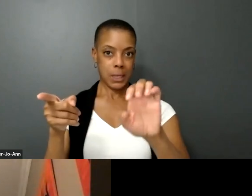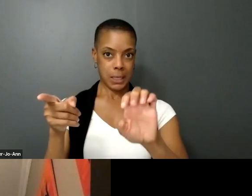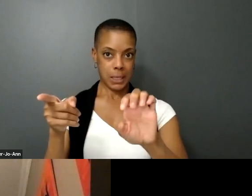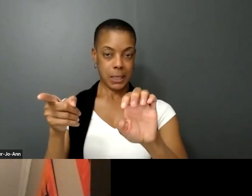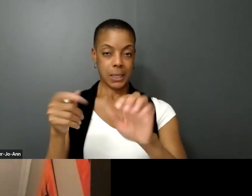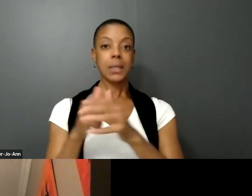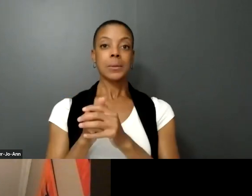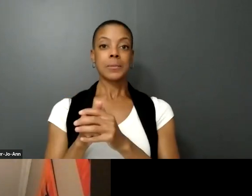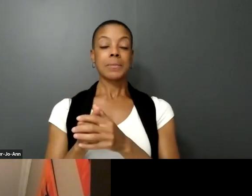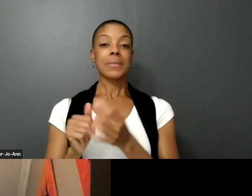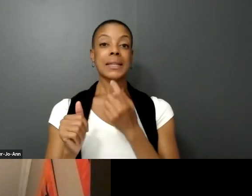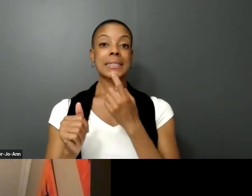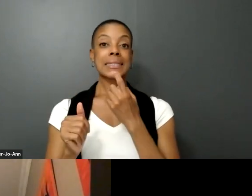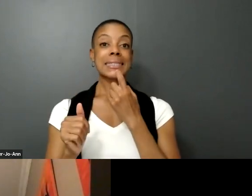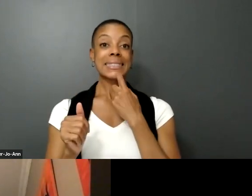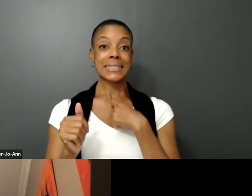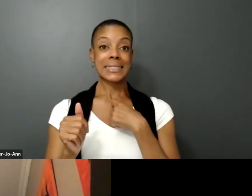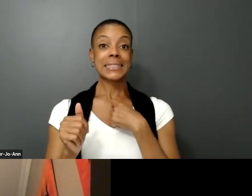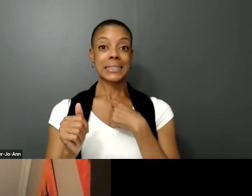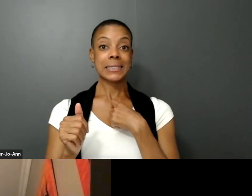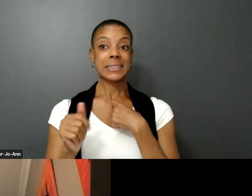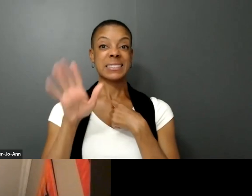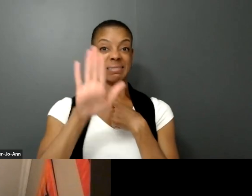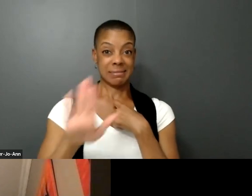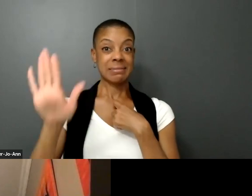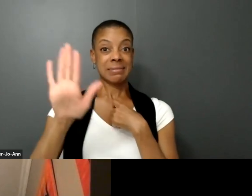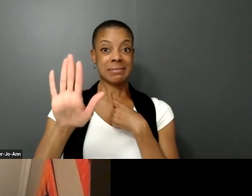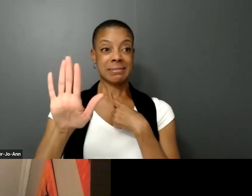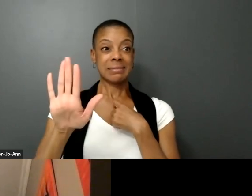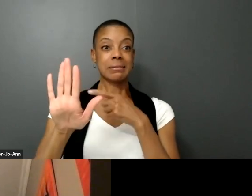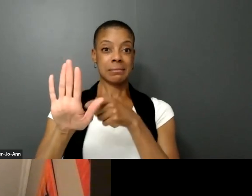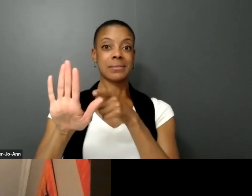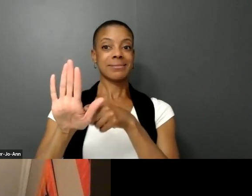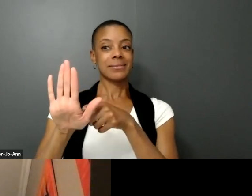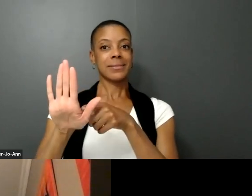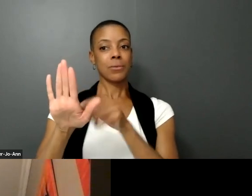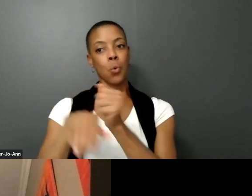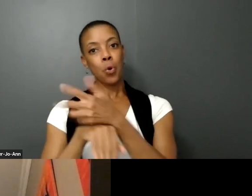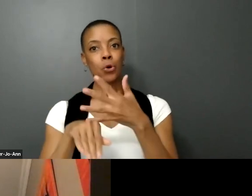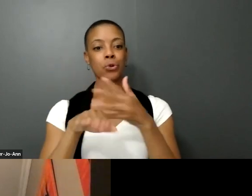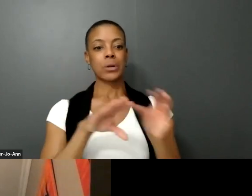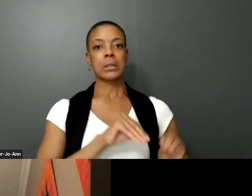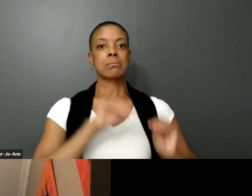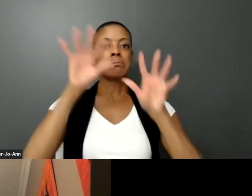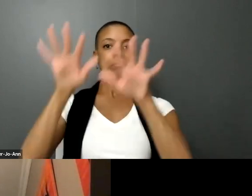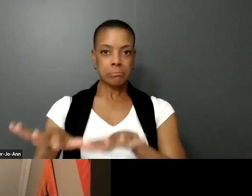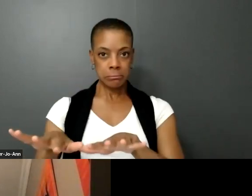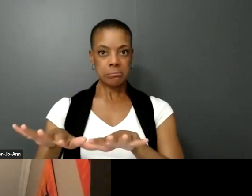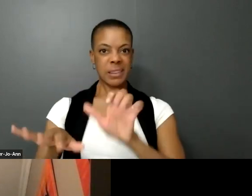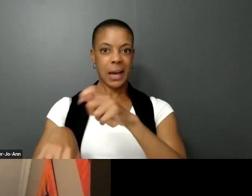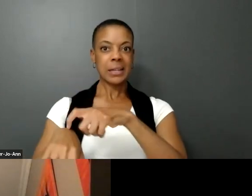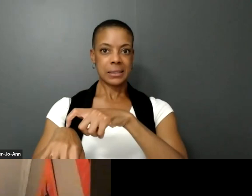Kingston became the center of that sort of early settlement period. In